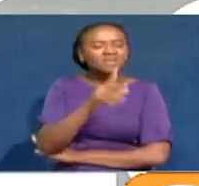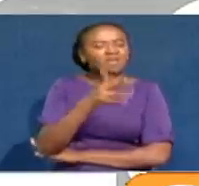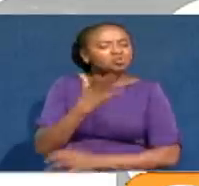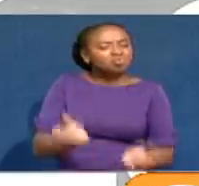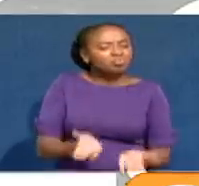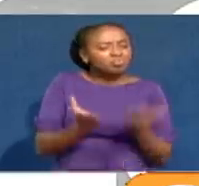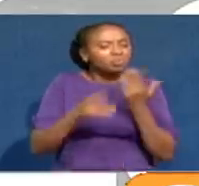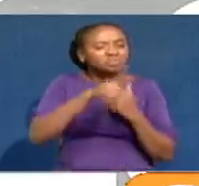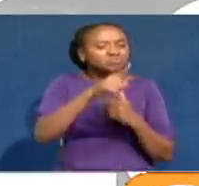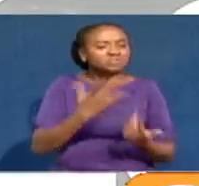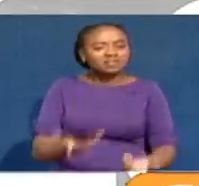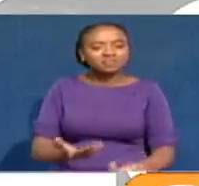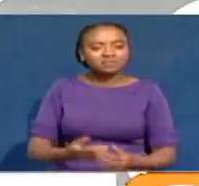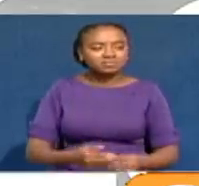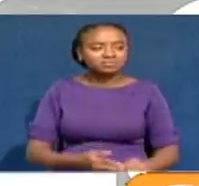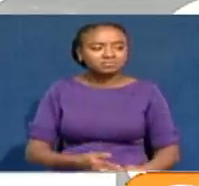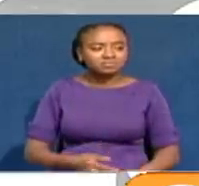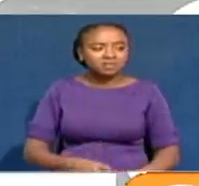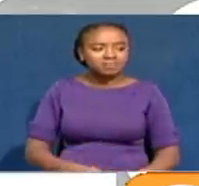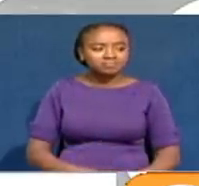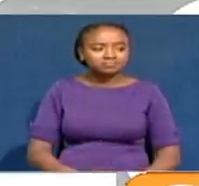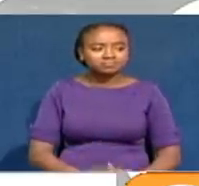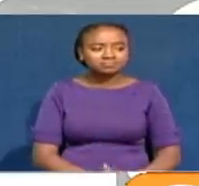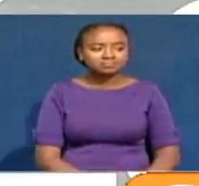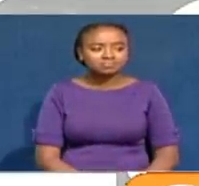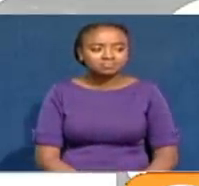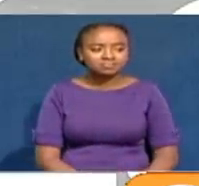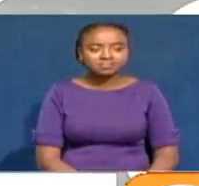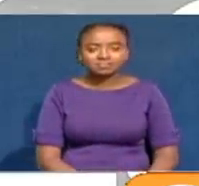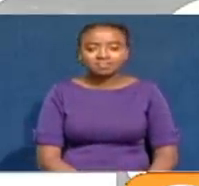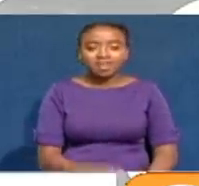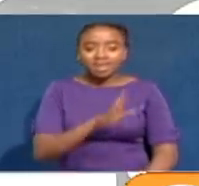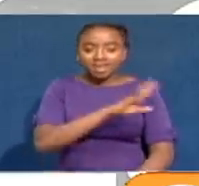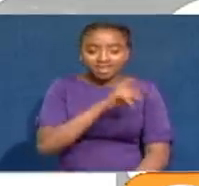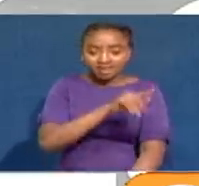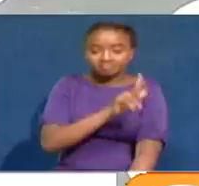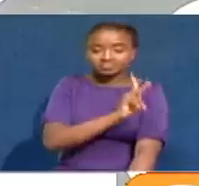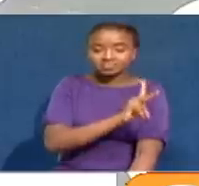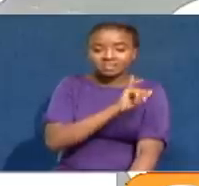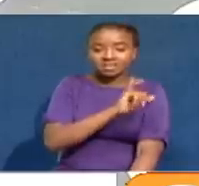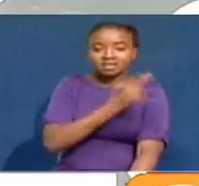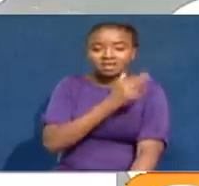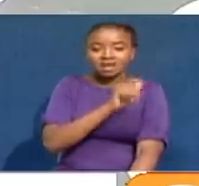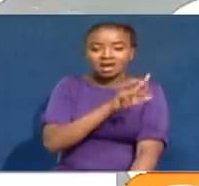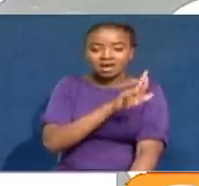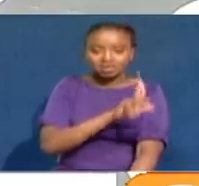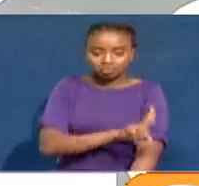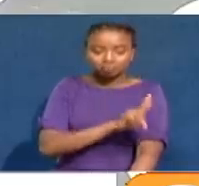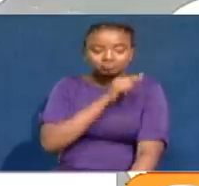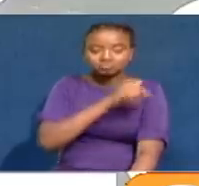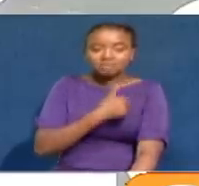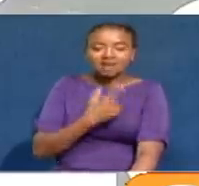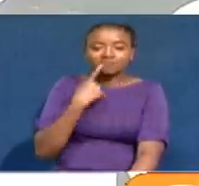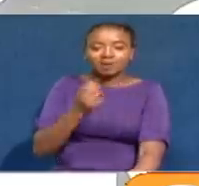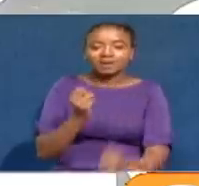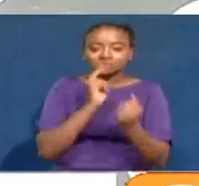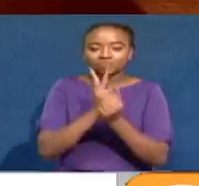It's important because it's not good to bastardize leaders. But it looks like you're promoting. Kiharu has got 112 public primary